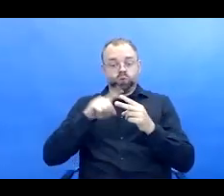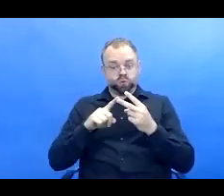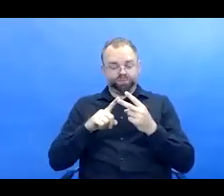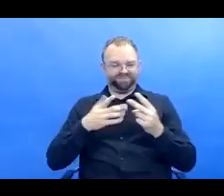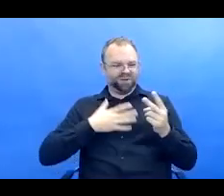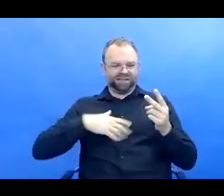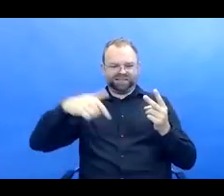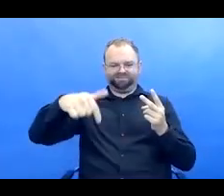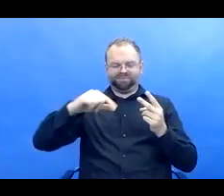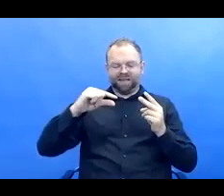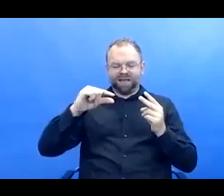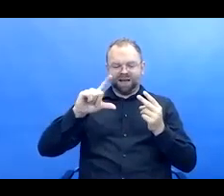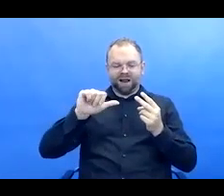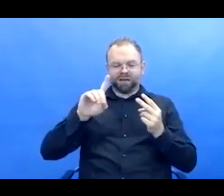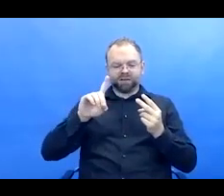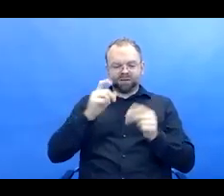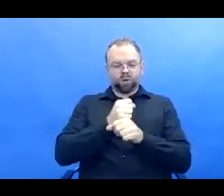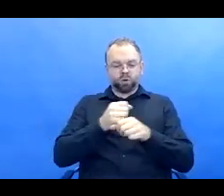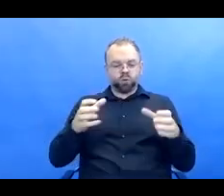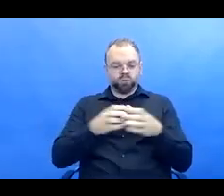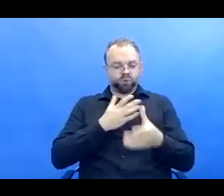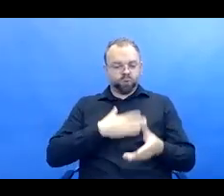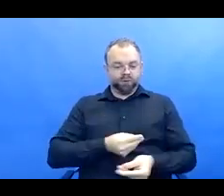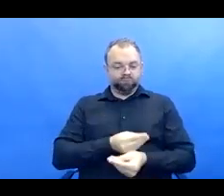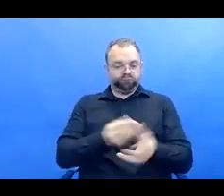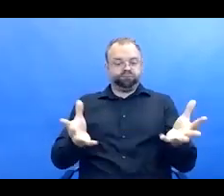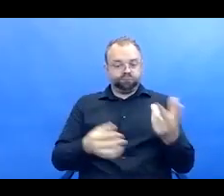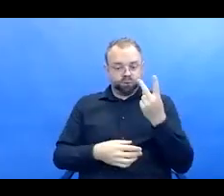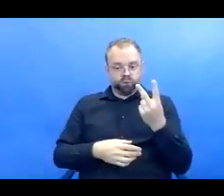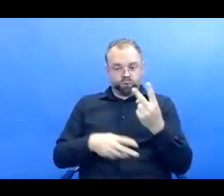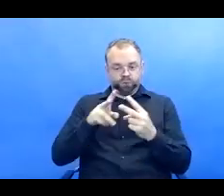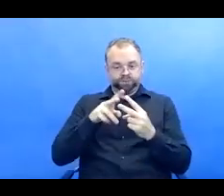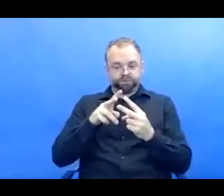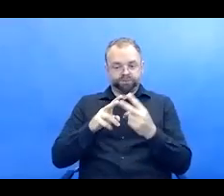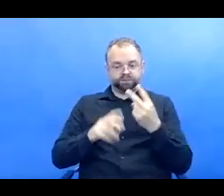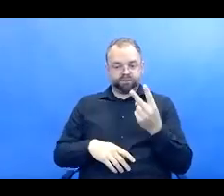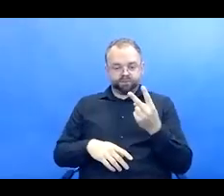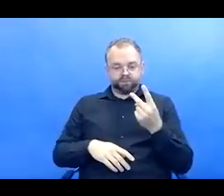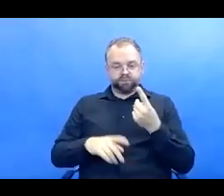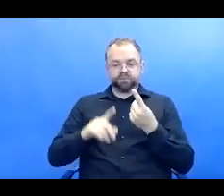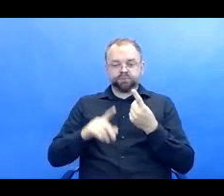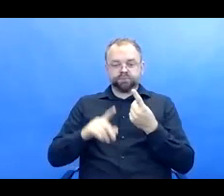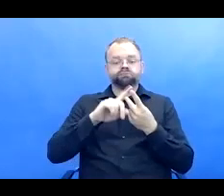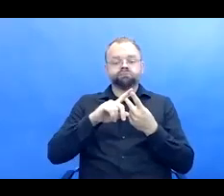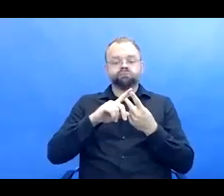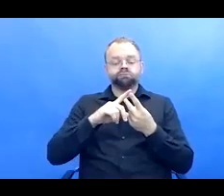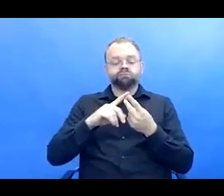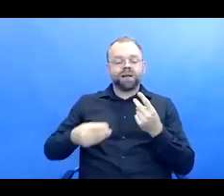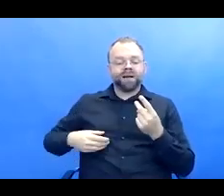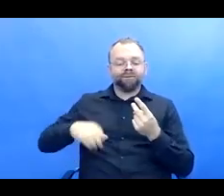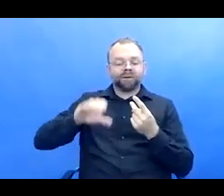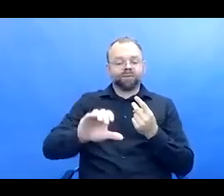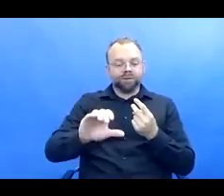articulating some key message that we want to share with you with regards of building on what our colleague just said, Elaine just